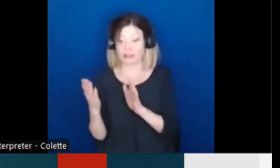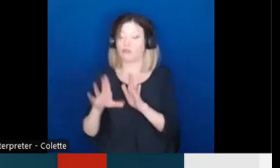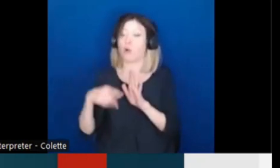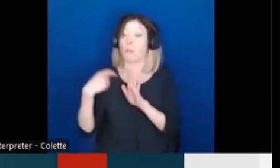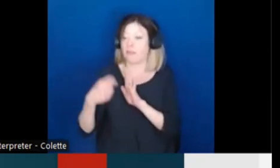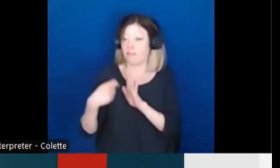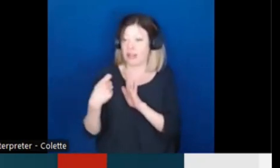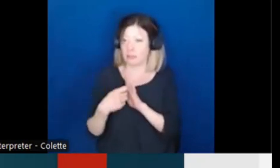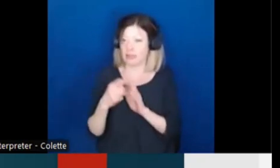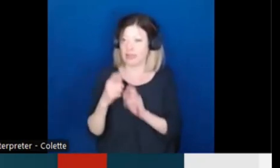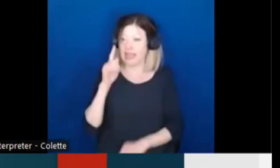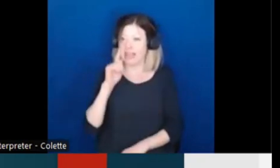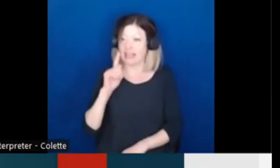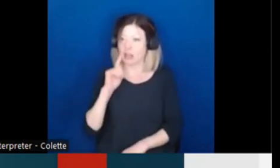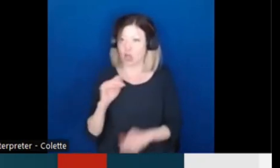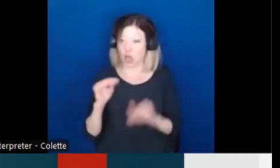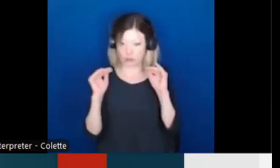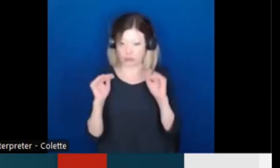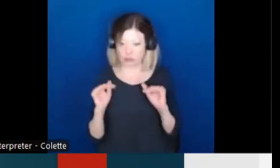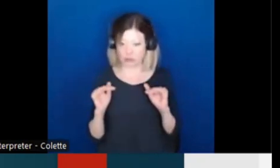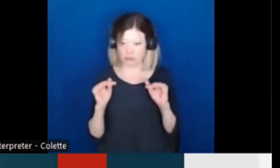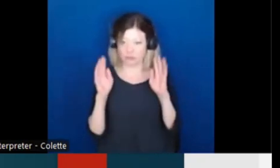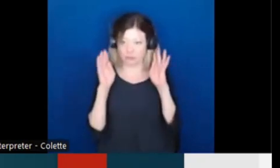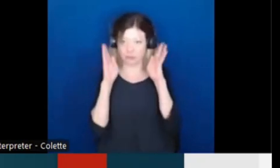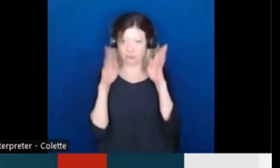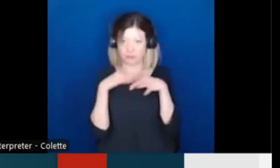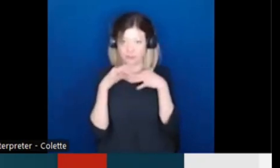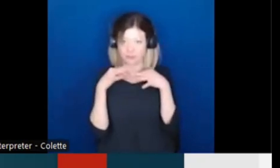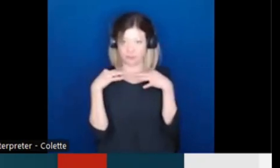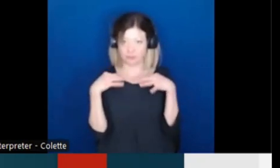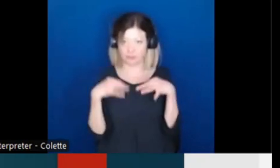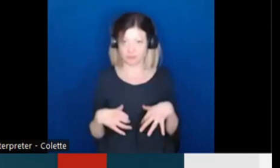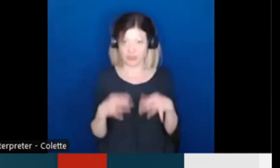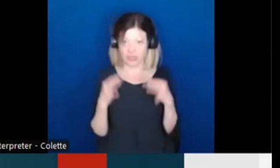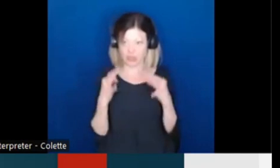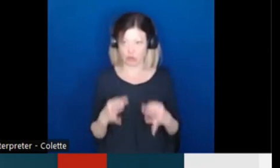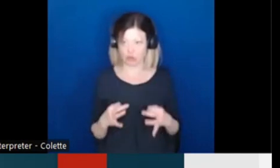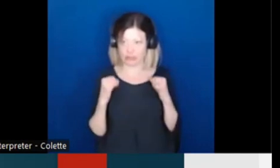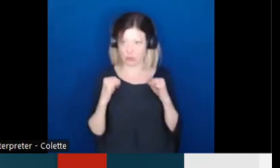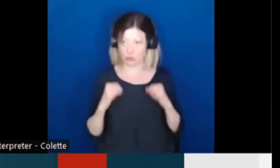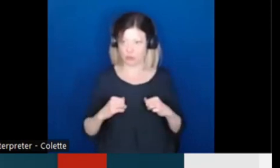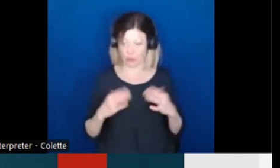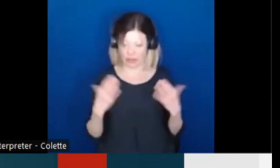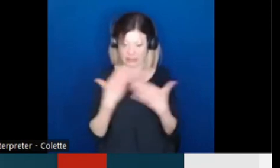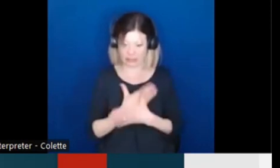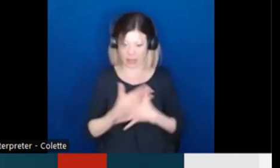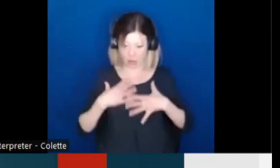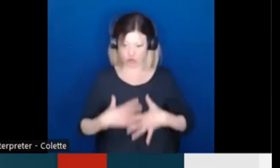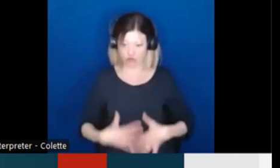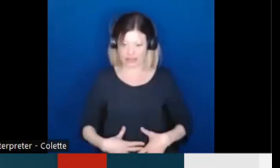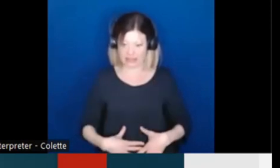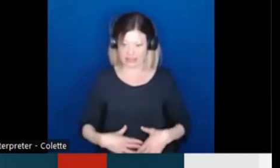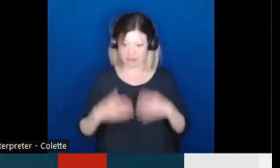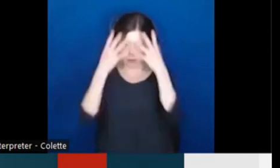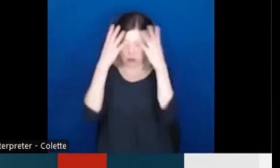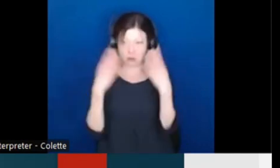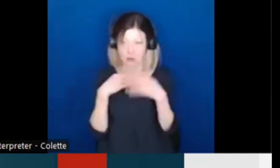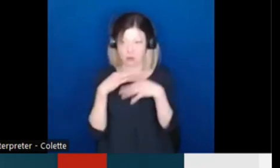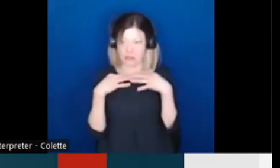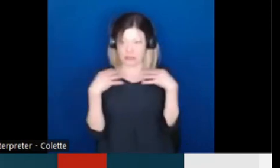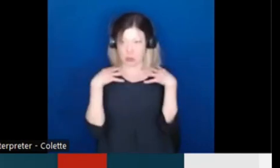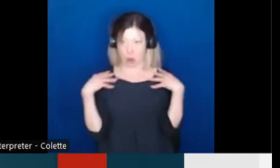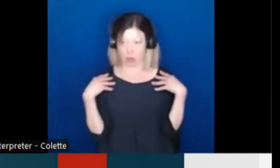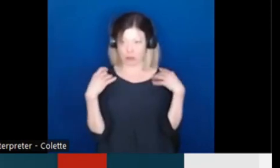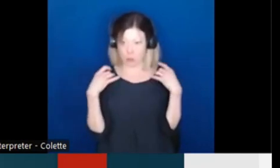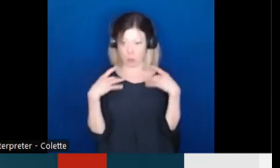little girls all in very kind of strict uniforms, dark dresses, white bonnets, collars, and there's a little girl at the front